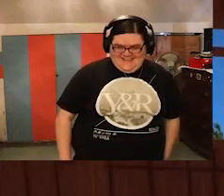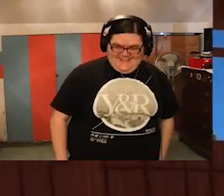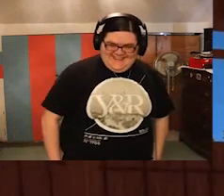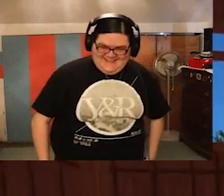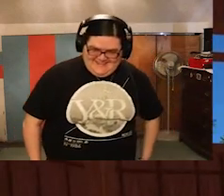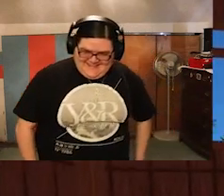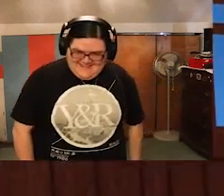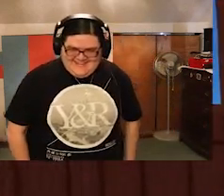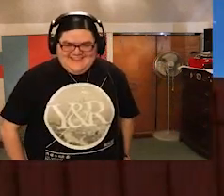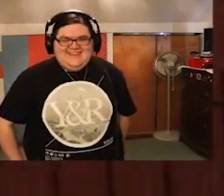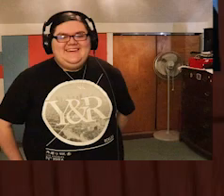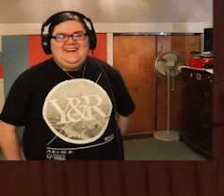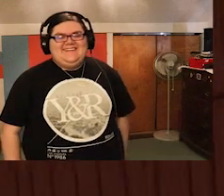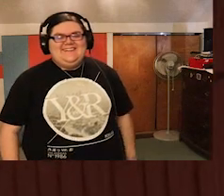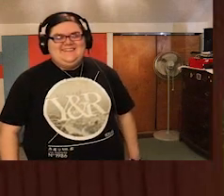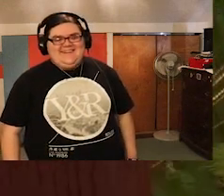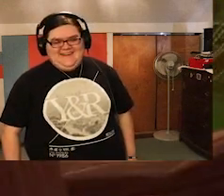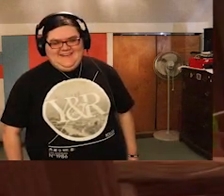100%. What's going on today?